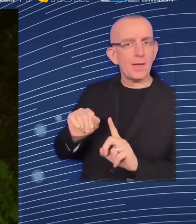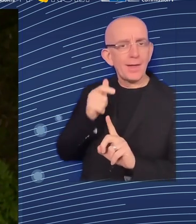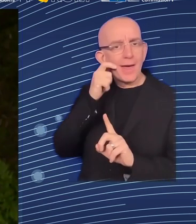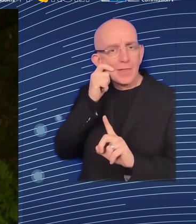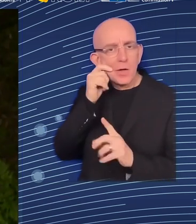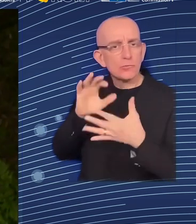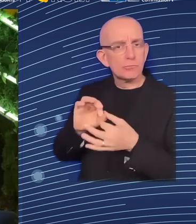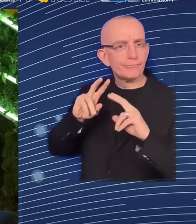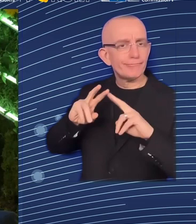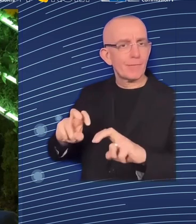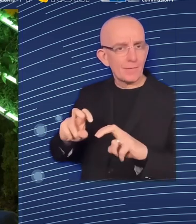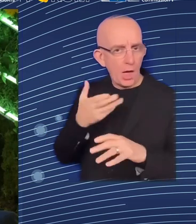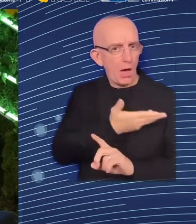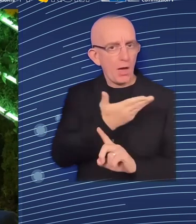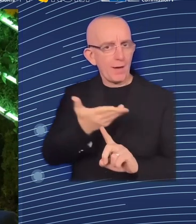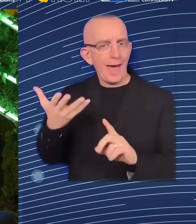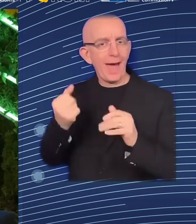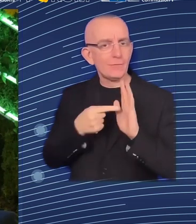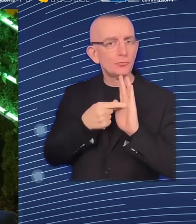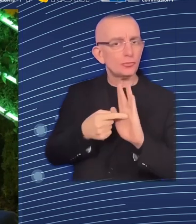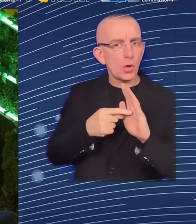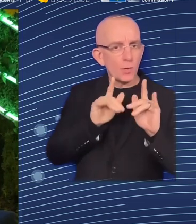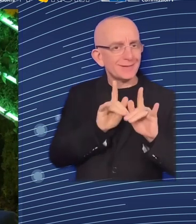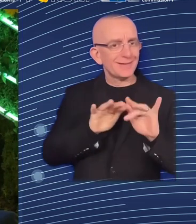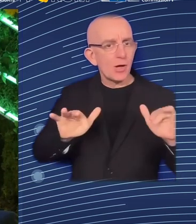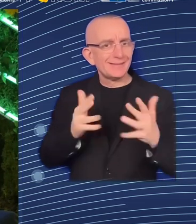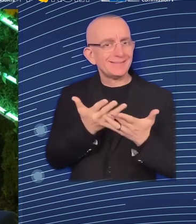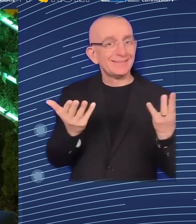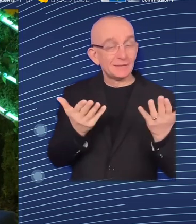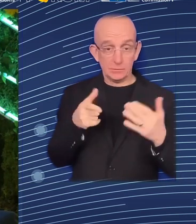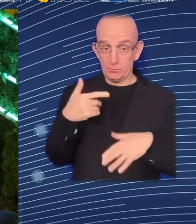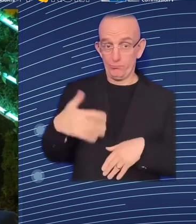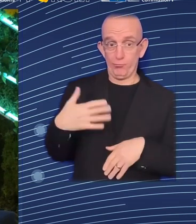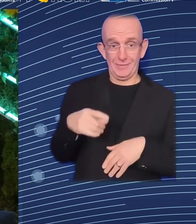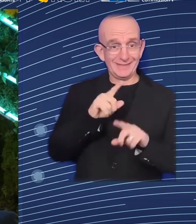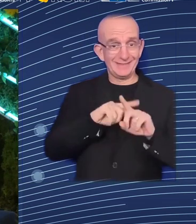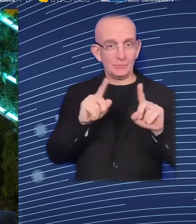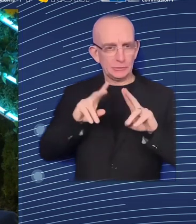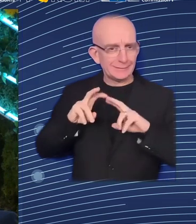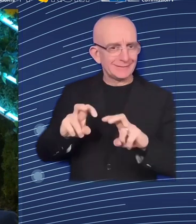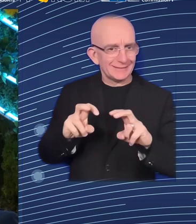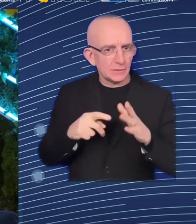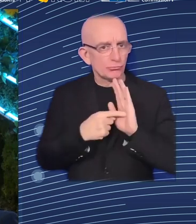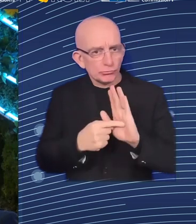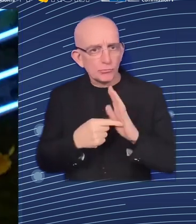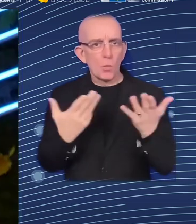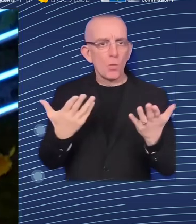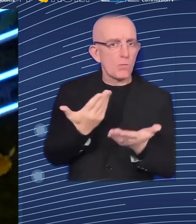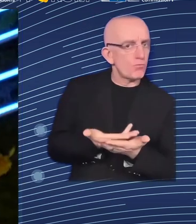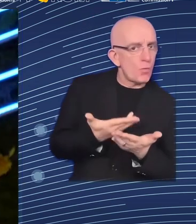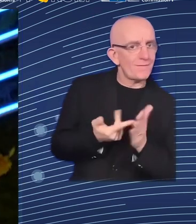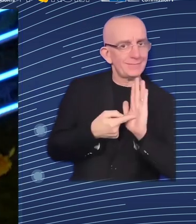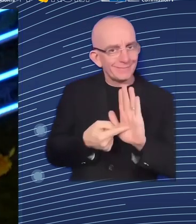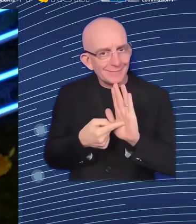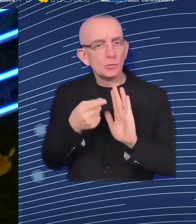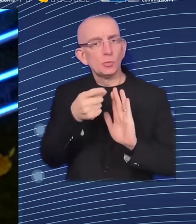present. Maud. Yes, just to add one point, I think the same thing, we're all a bit limited by what we can gather from the data and what we